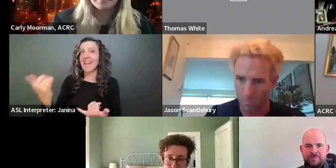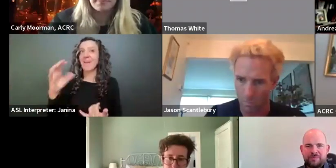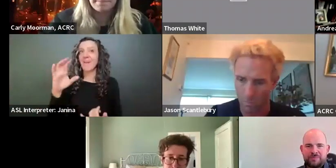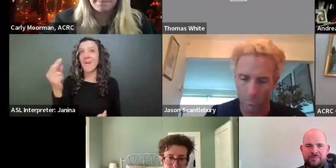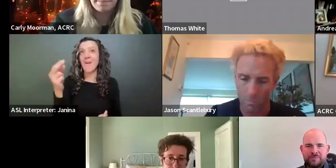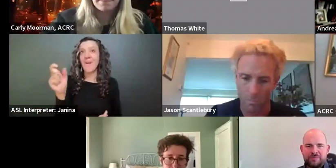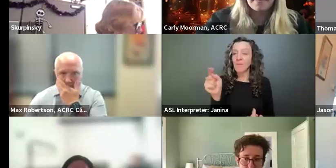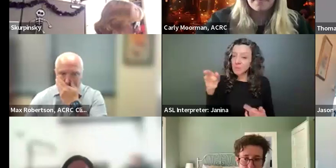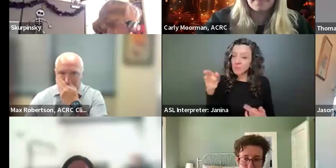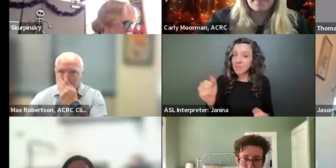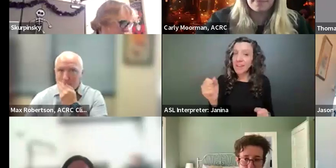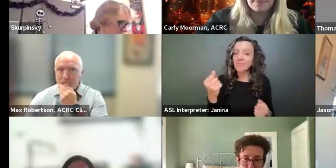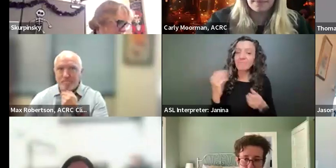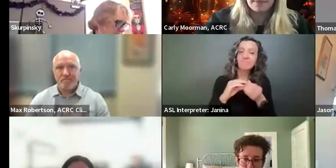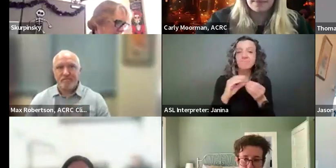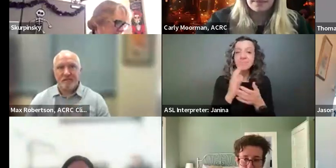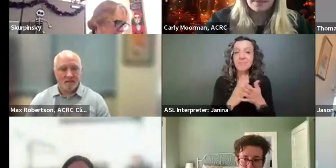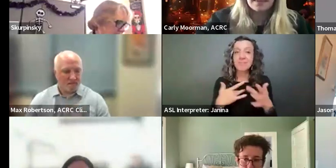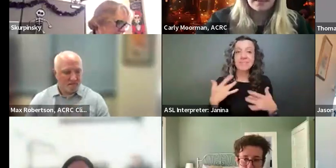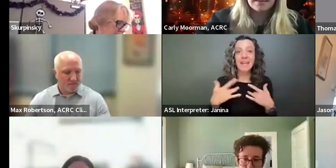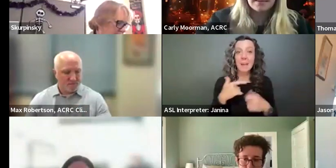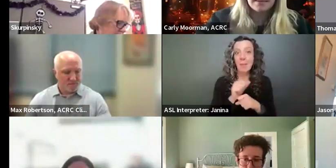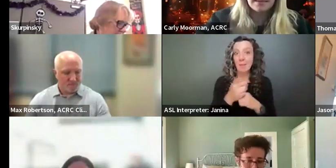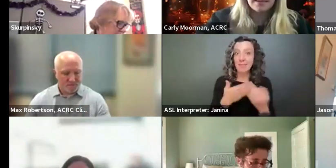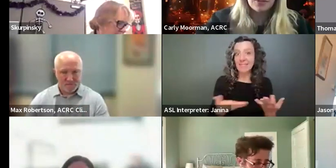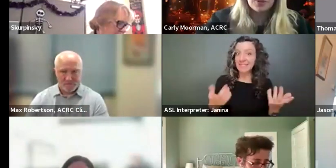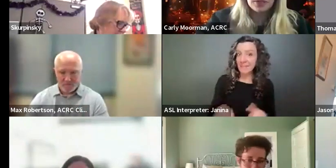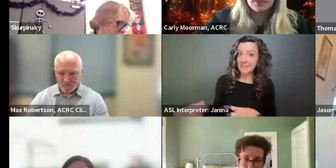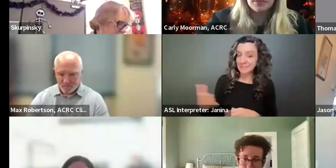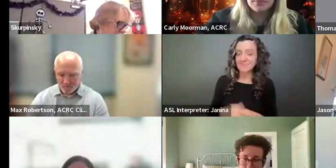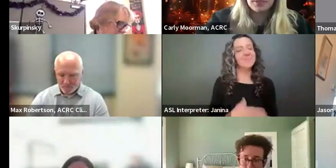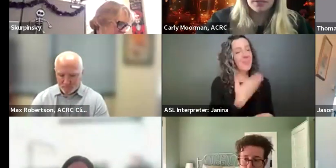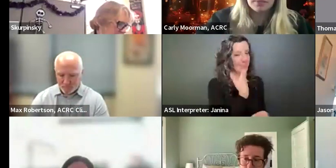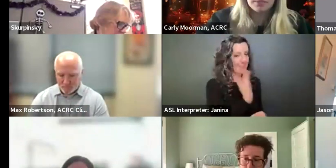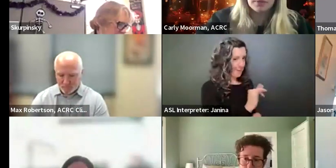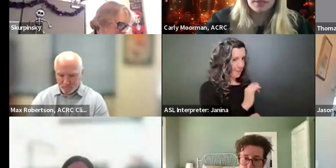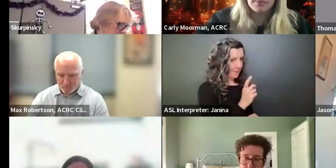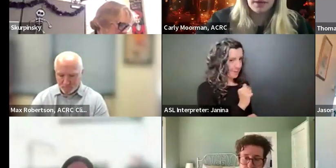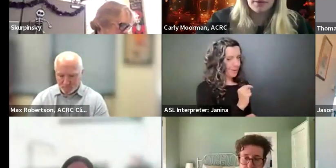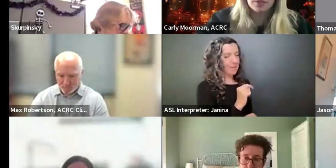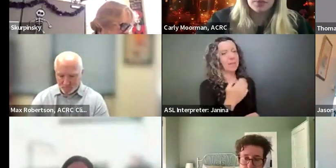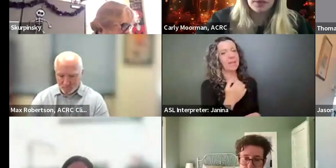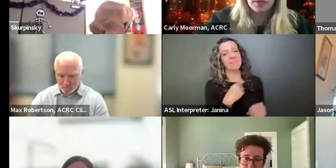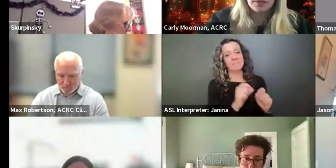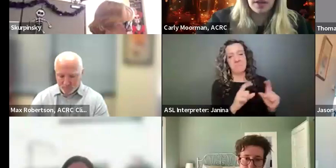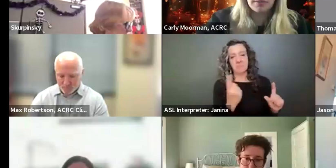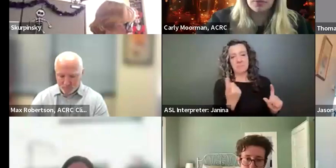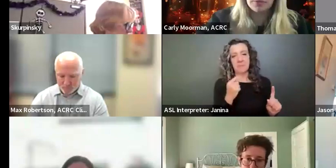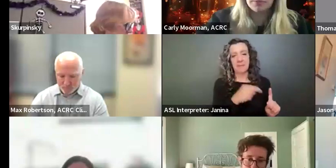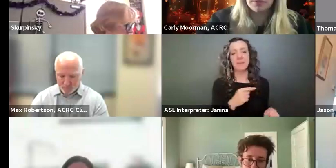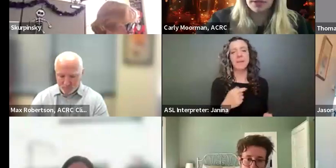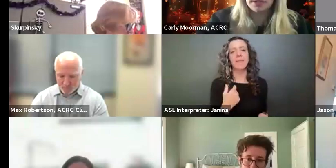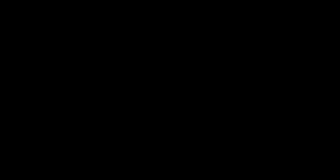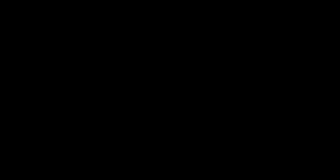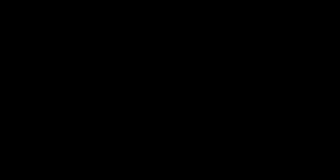can share some of our exciting employment things we have going on. Thank you, Jordan. Let me just pull this up. We just want to do